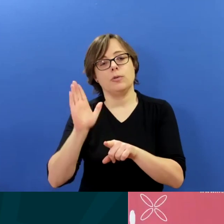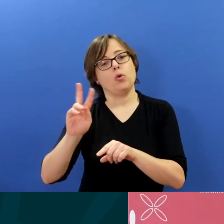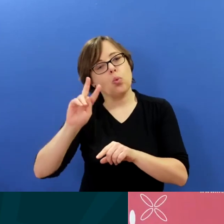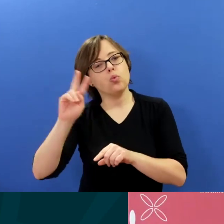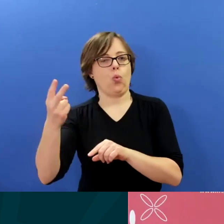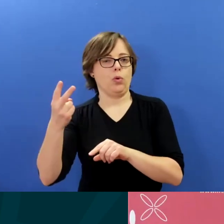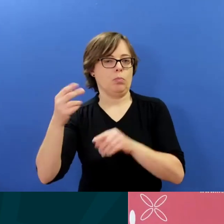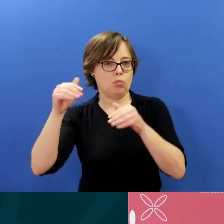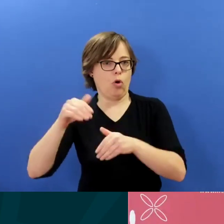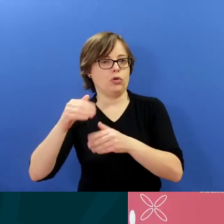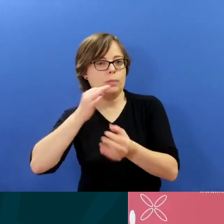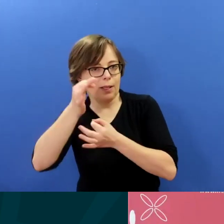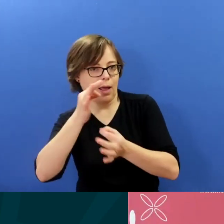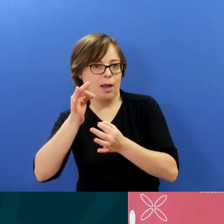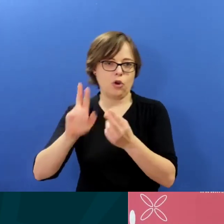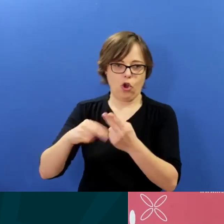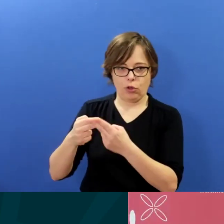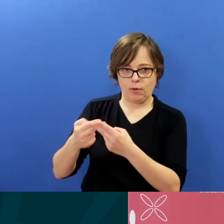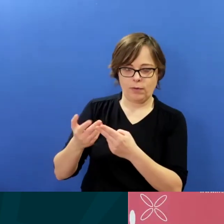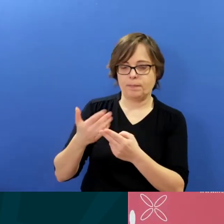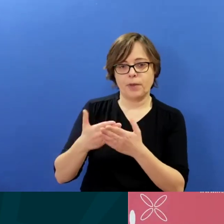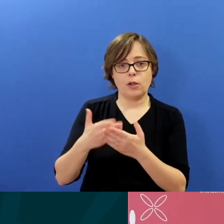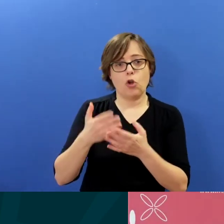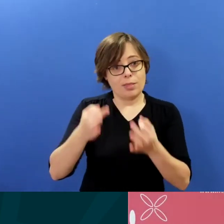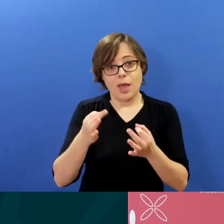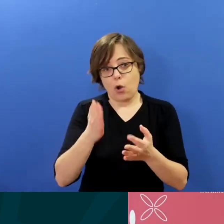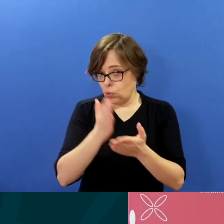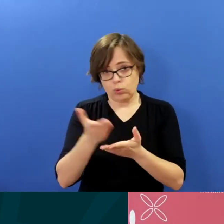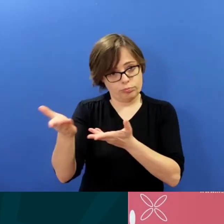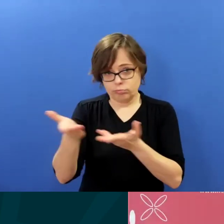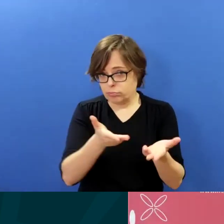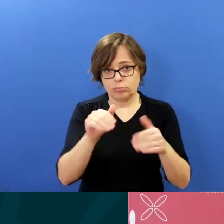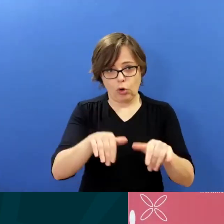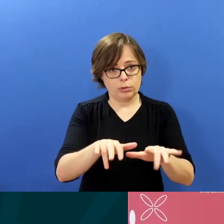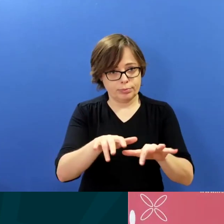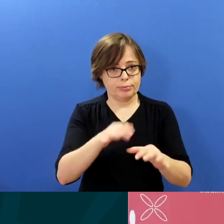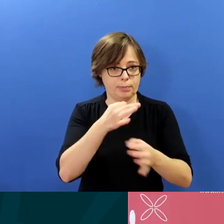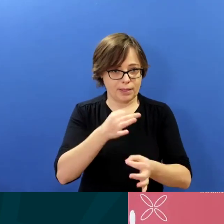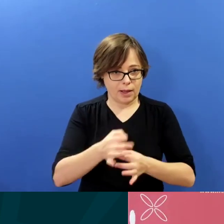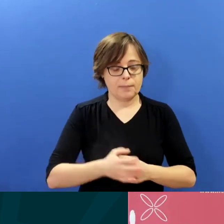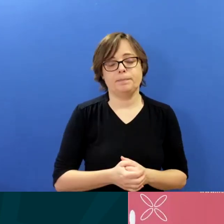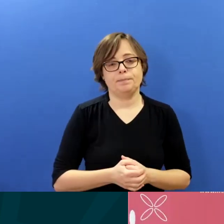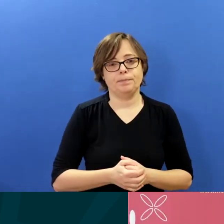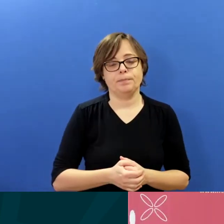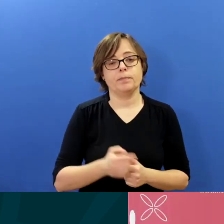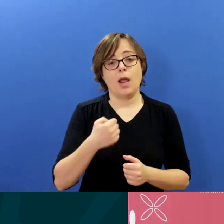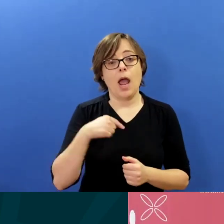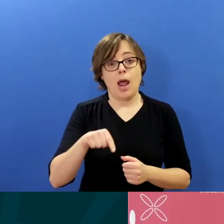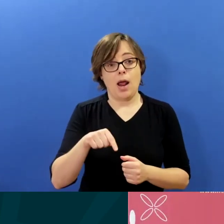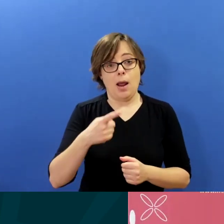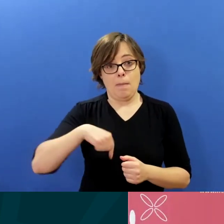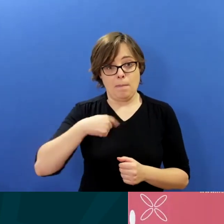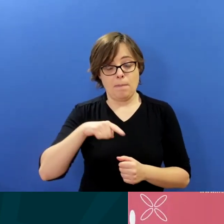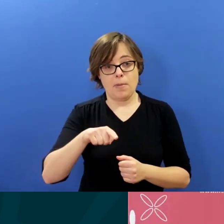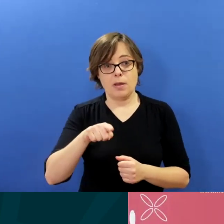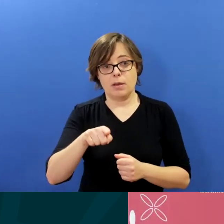after them there will be another Q&A session. So we'd like to encourage you to use the chat to ask your